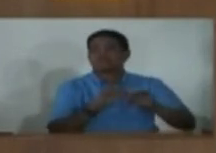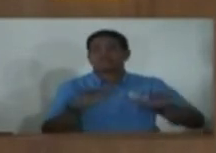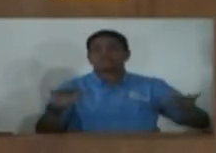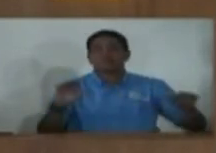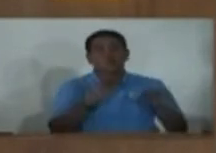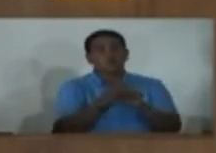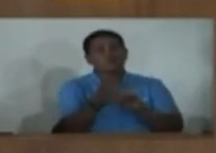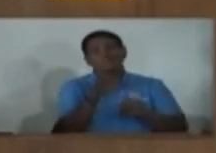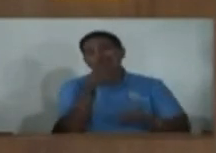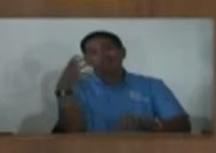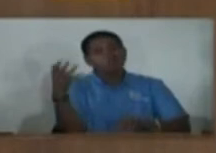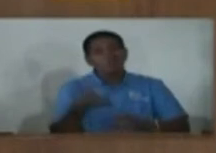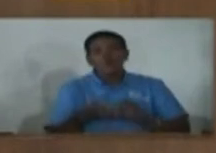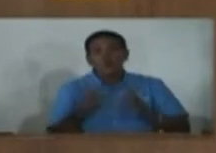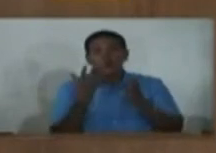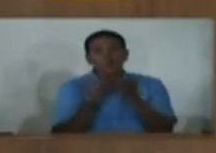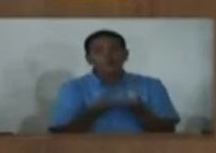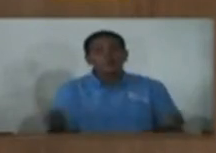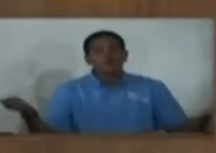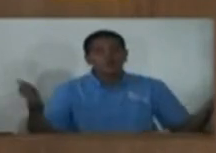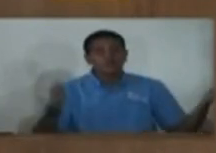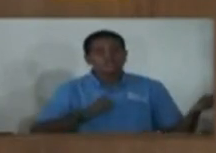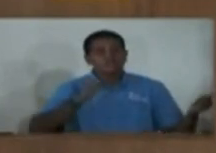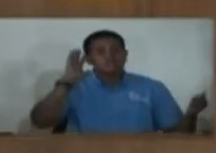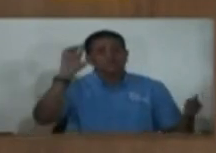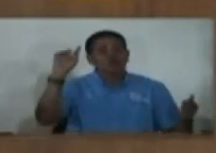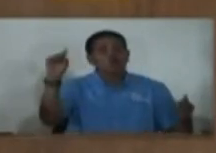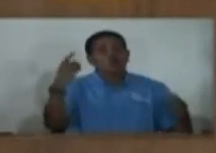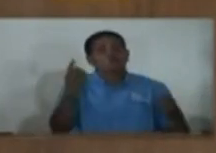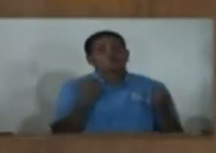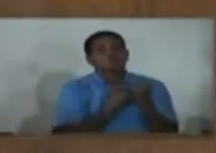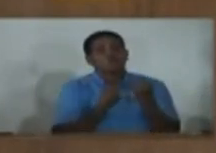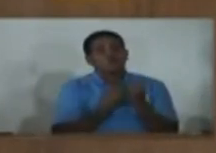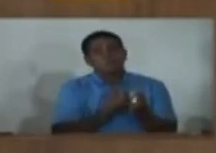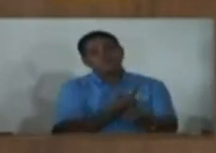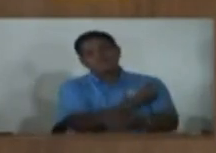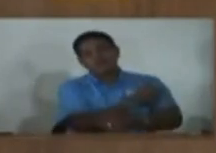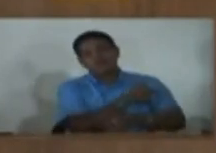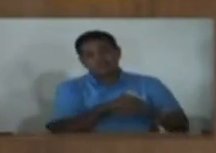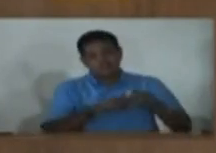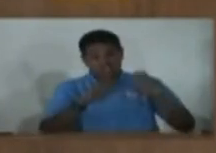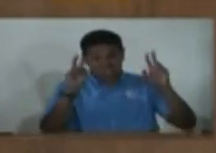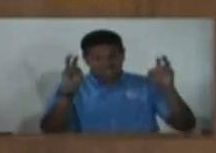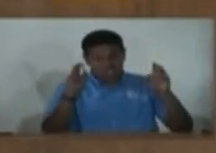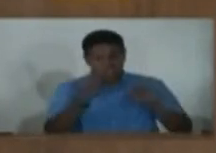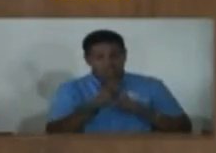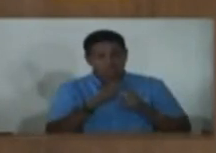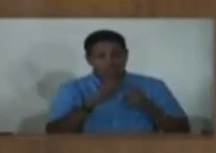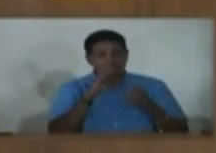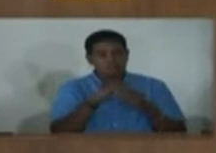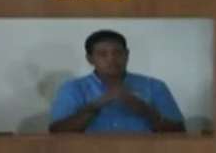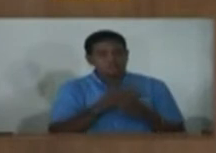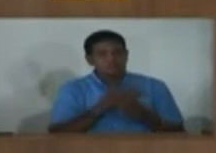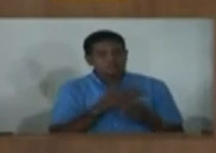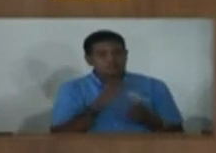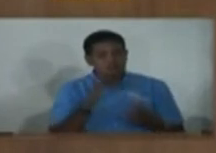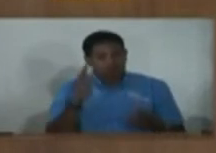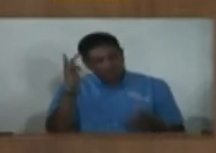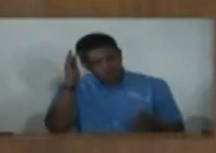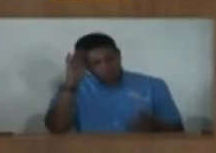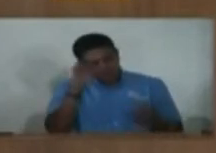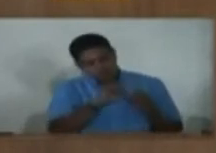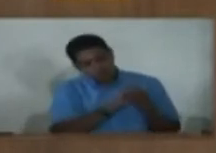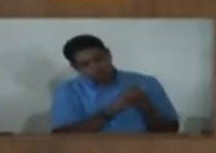COVID-free. And I will always support that initiative and play my part, Prime Minister, to promote